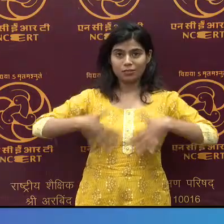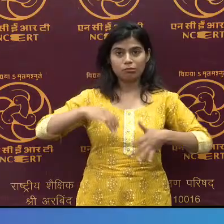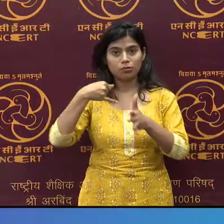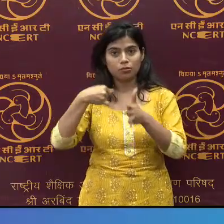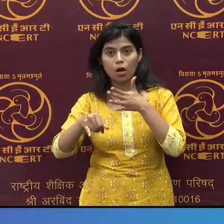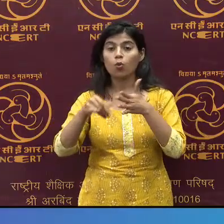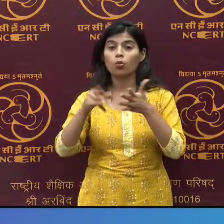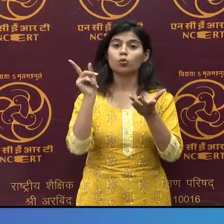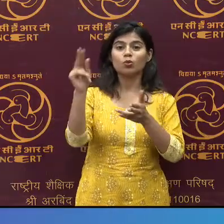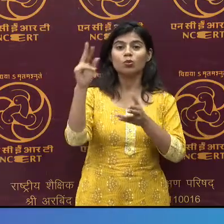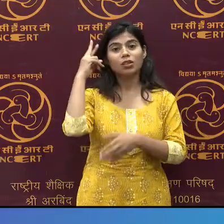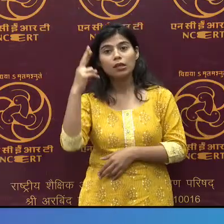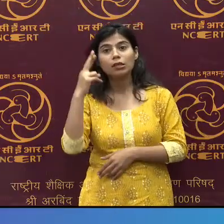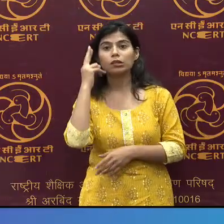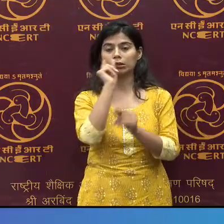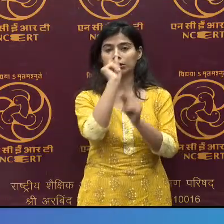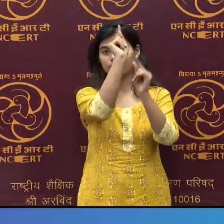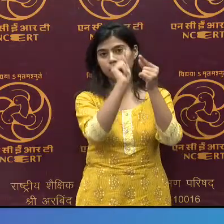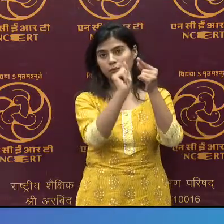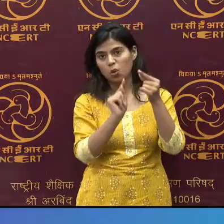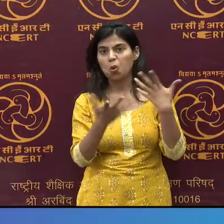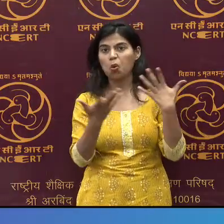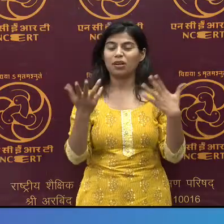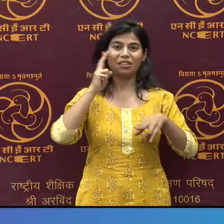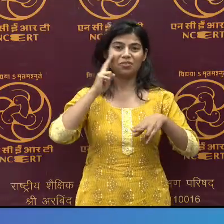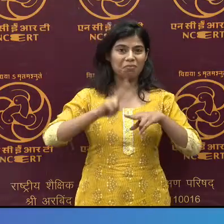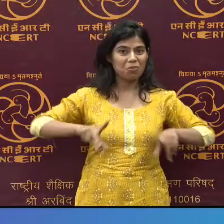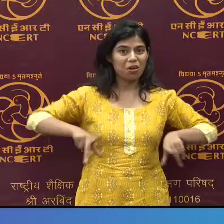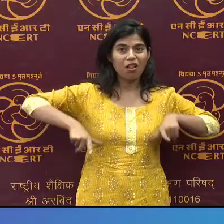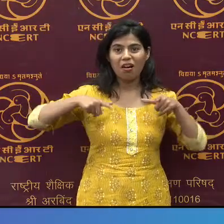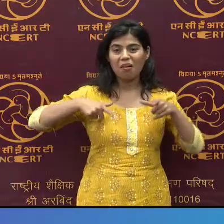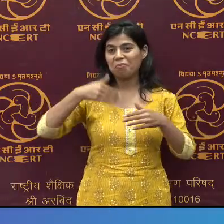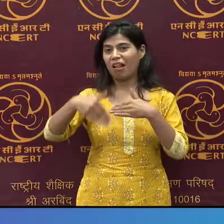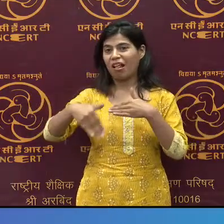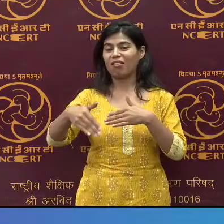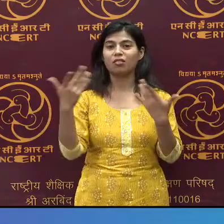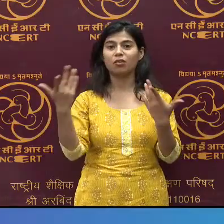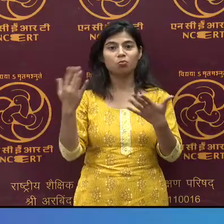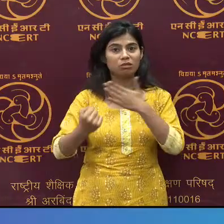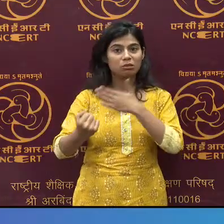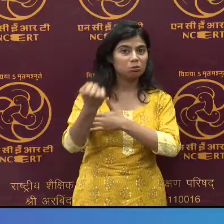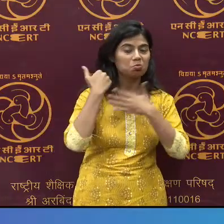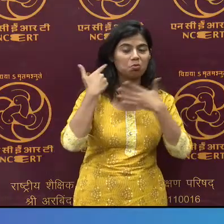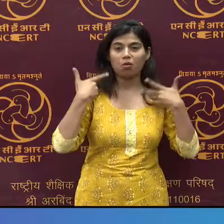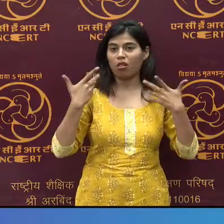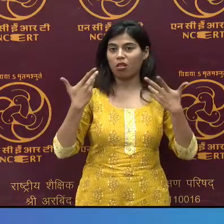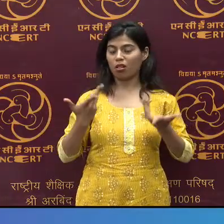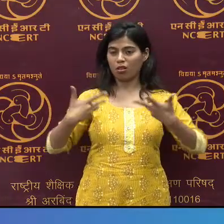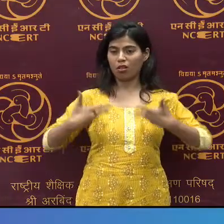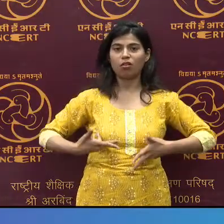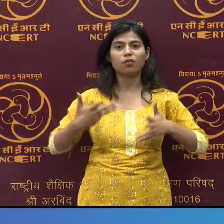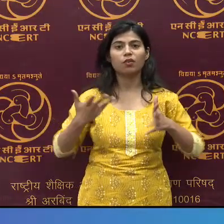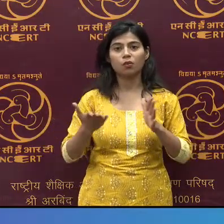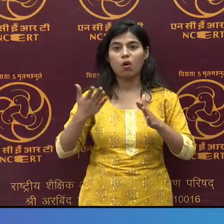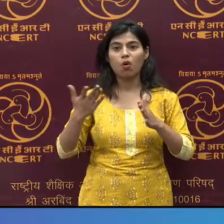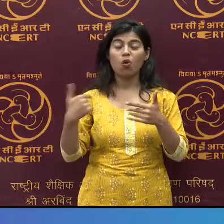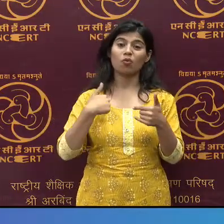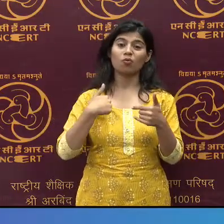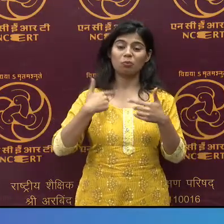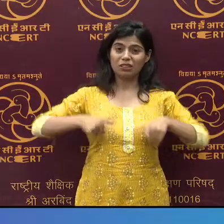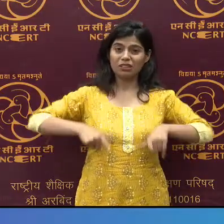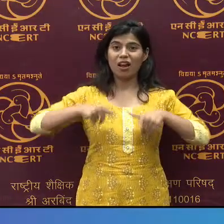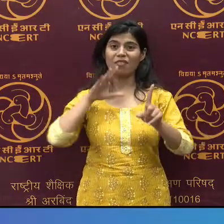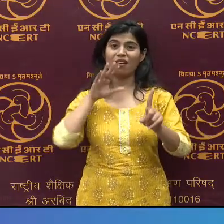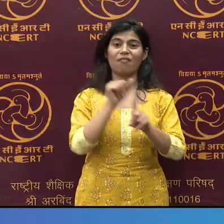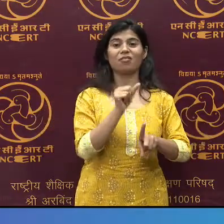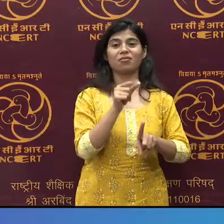having diseases, I will have a poor lifestyle, I won't have energy to work, or it will have a long term effect. So, I am creating